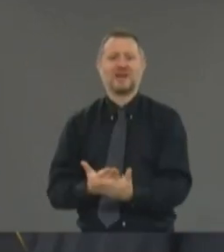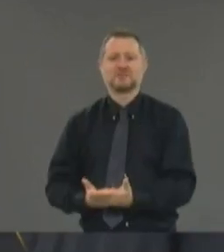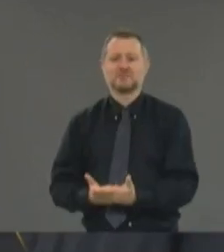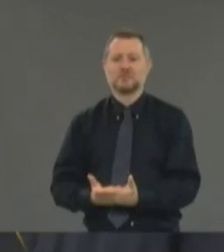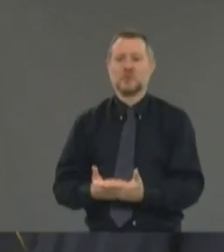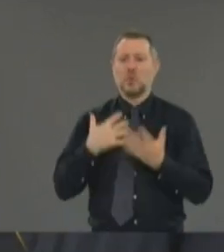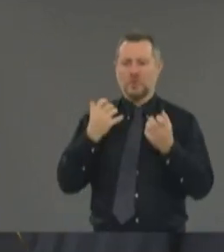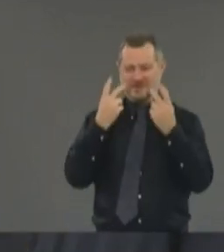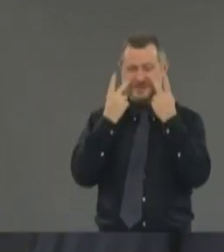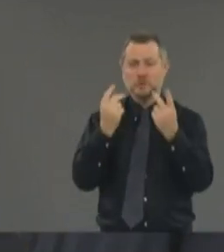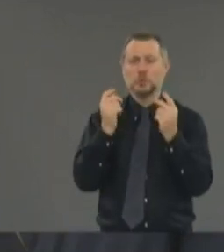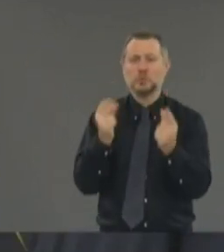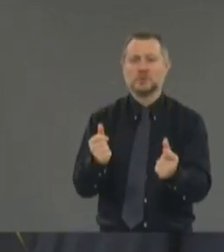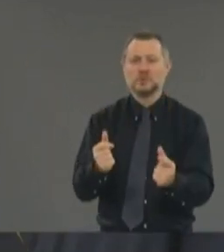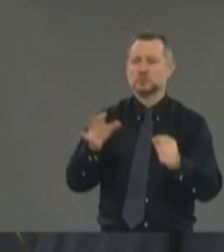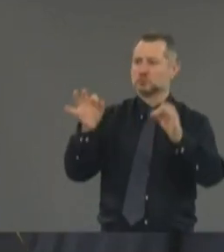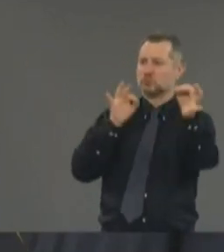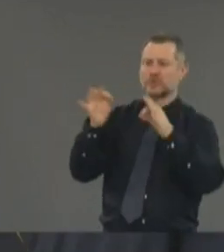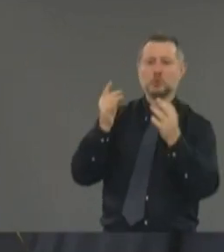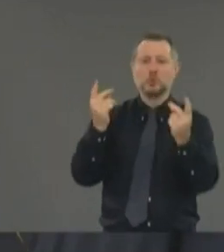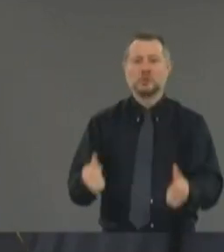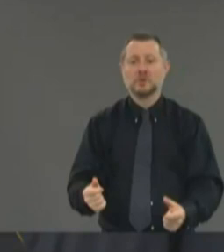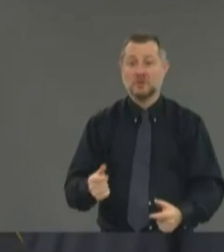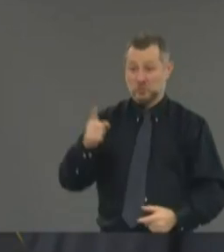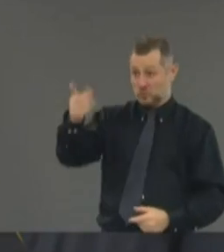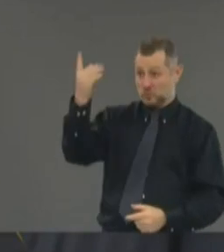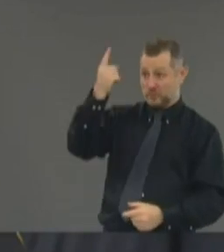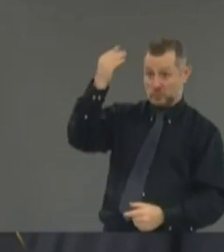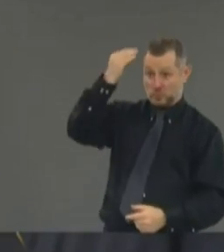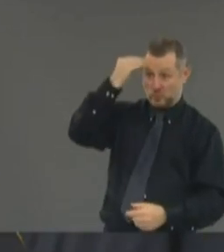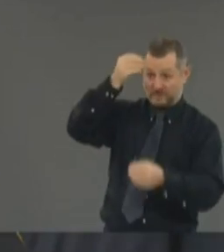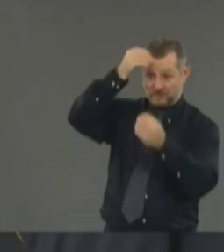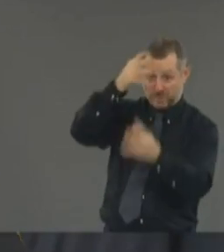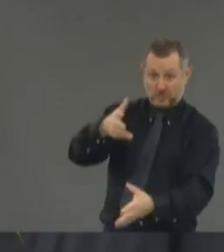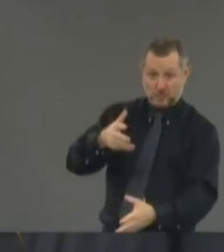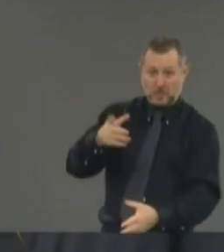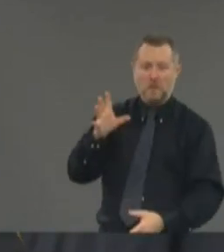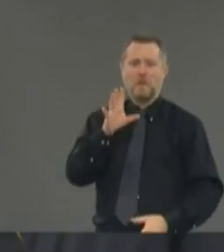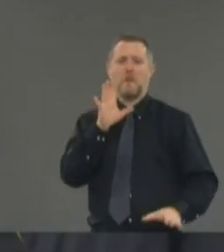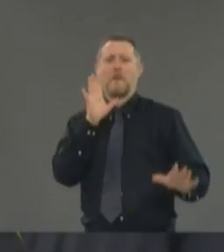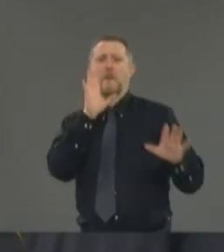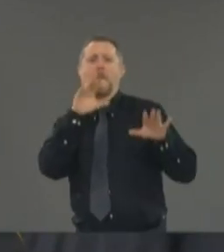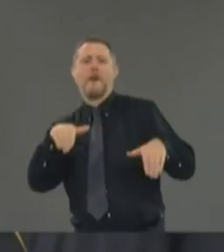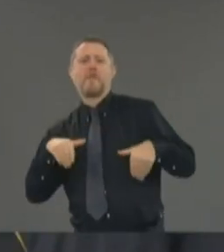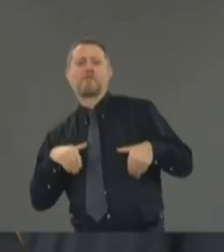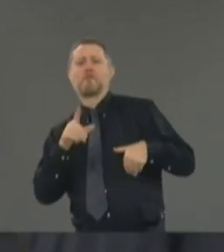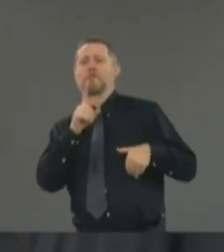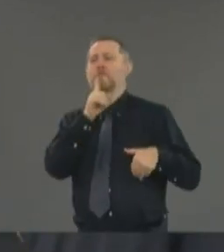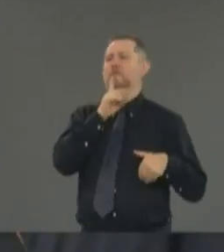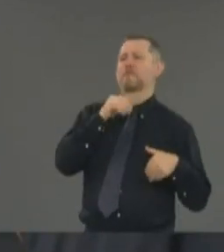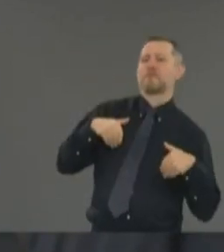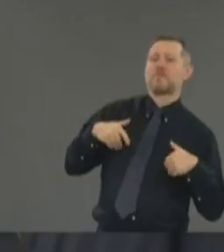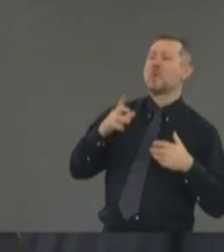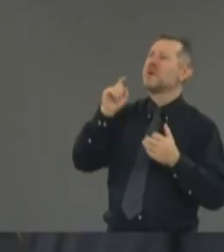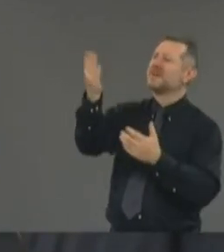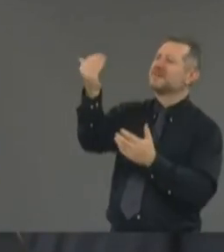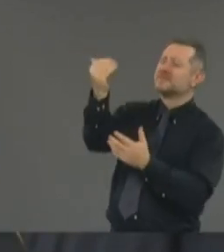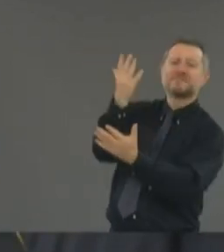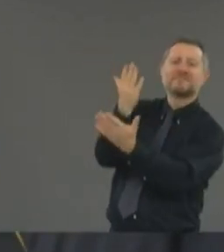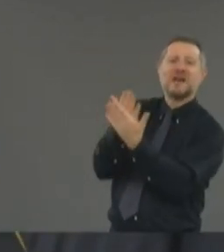Explain it to me. If there's something you know that I don't know, tell me what you know. I'm tired of secrets